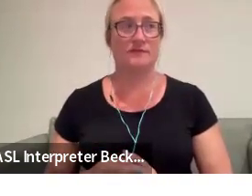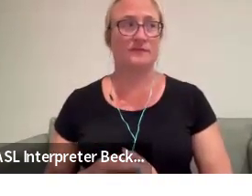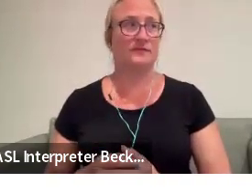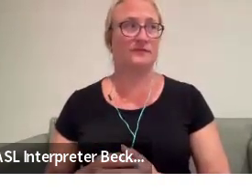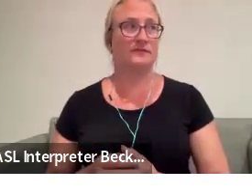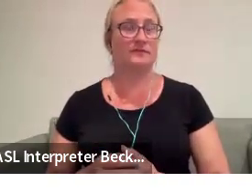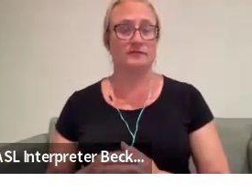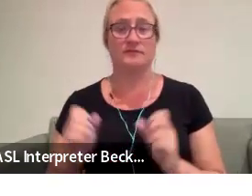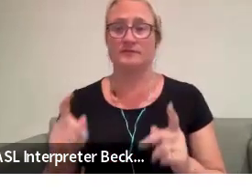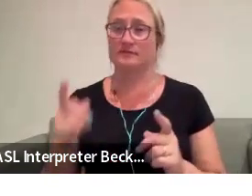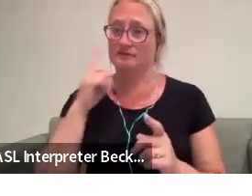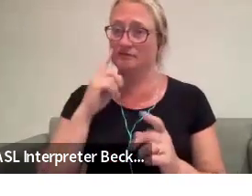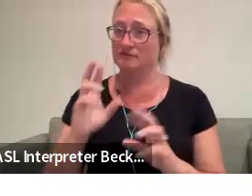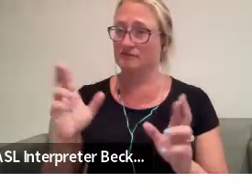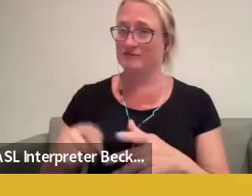And we'll get started.